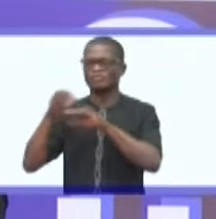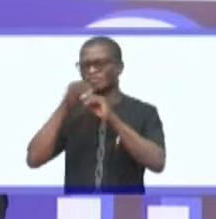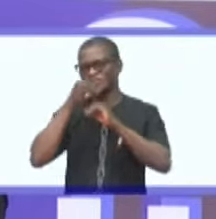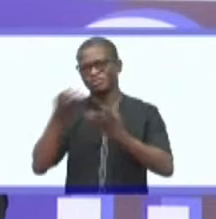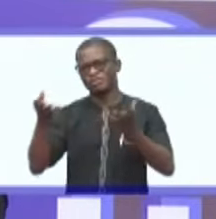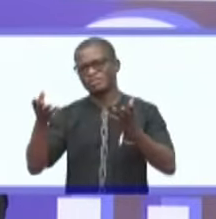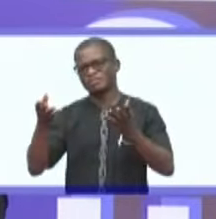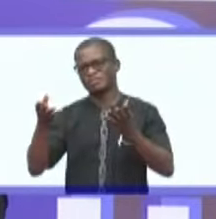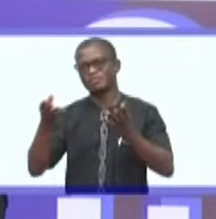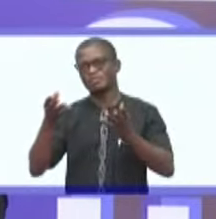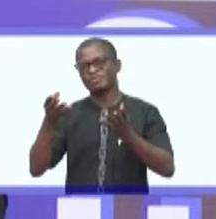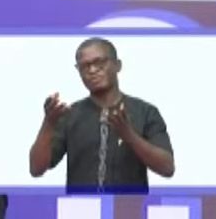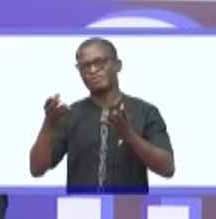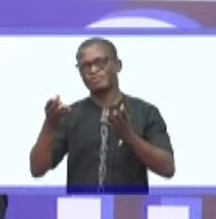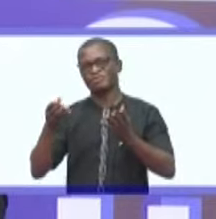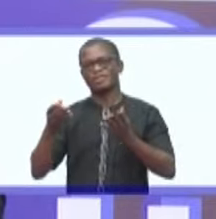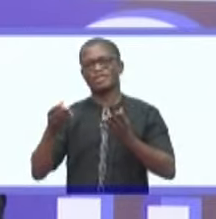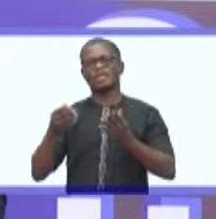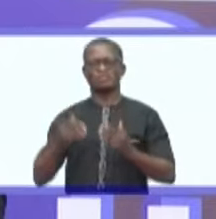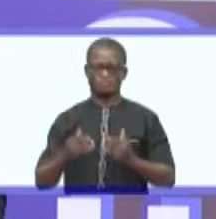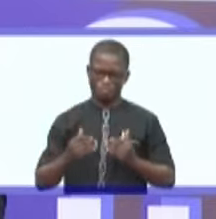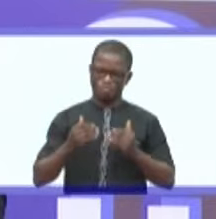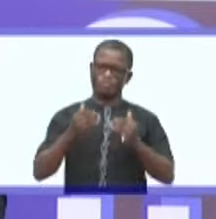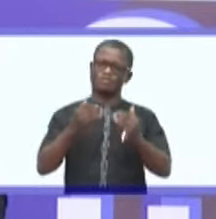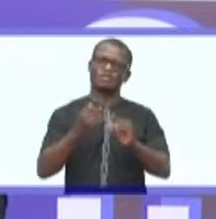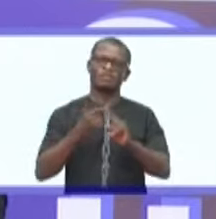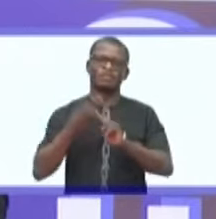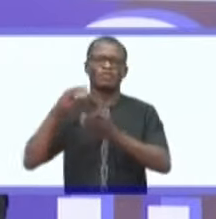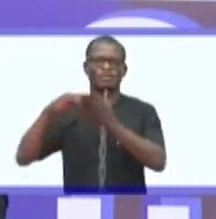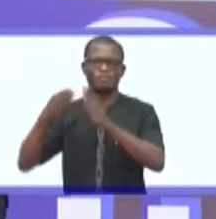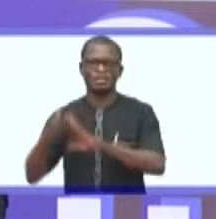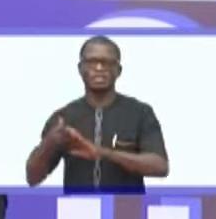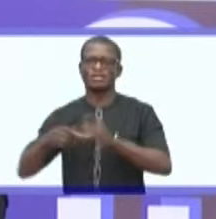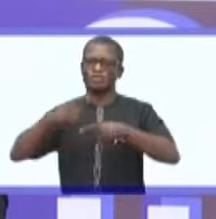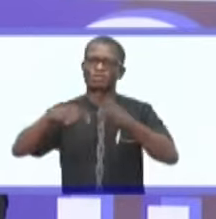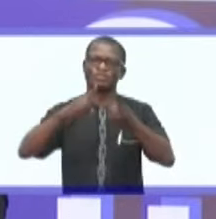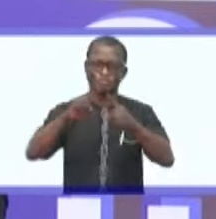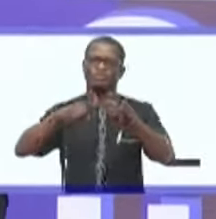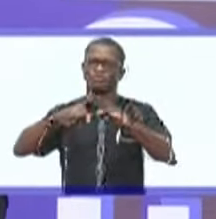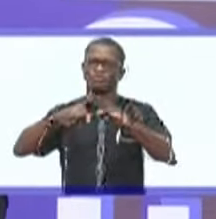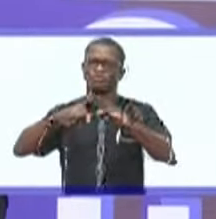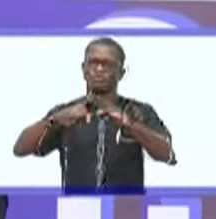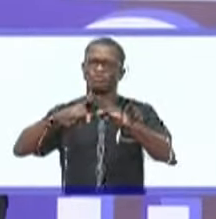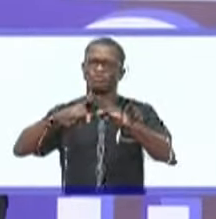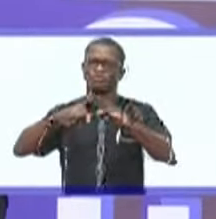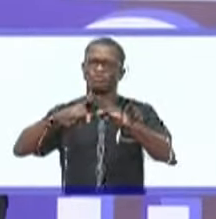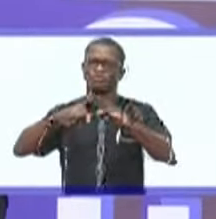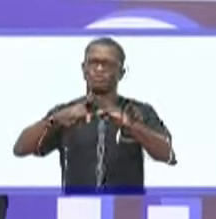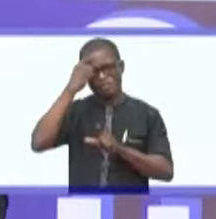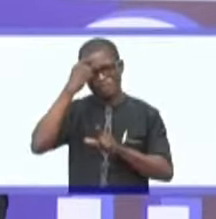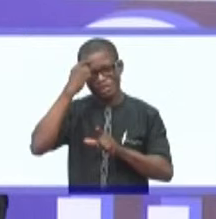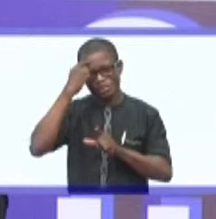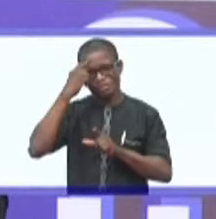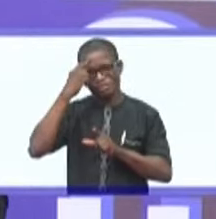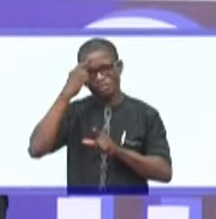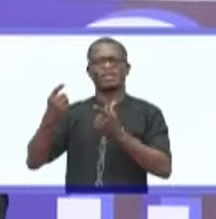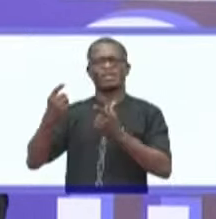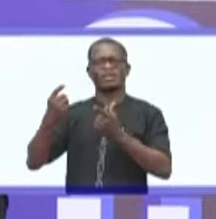If you have, and then moved on from community, went to local government, the